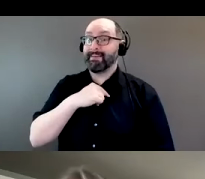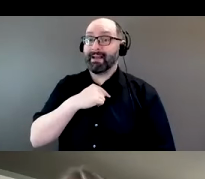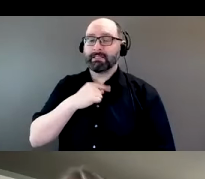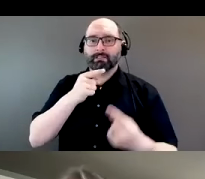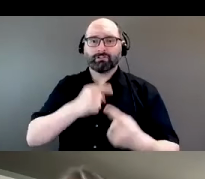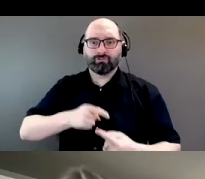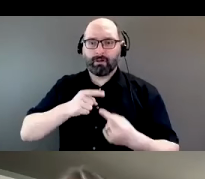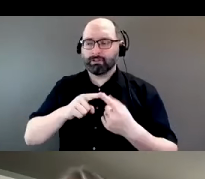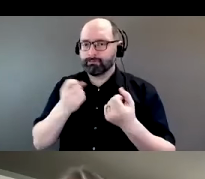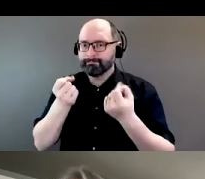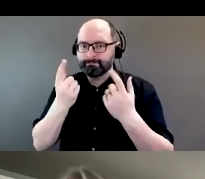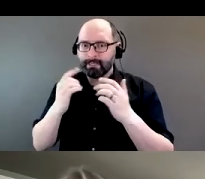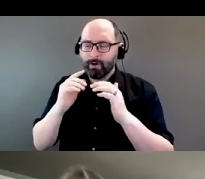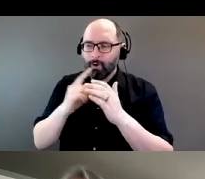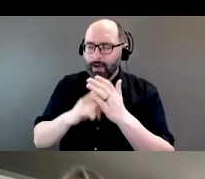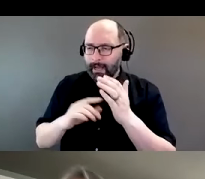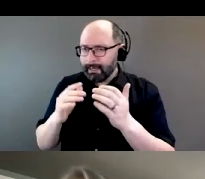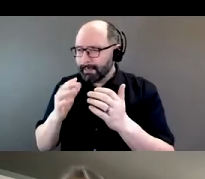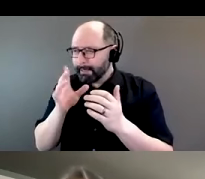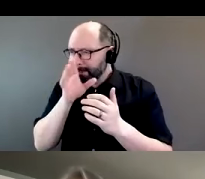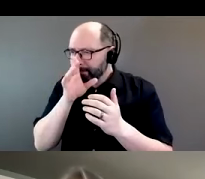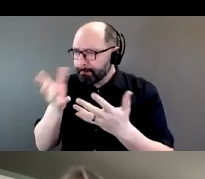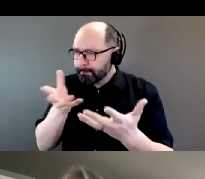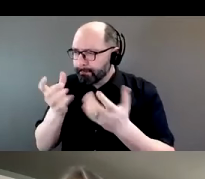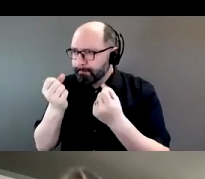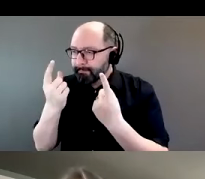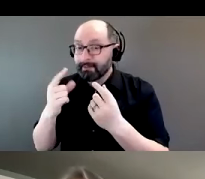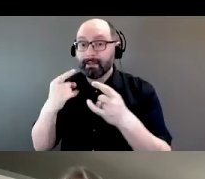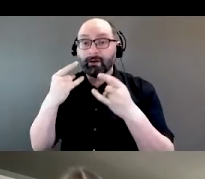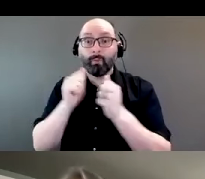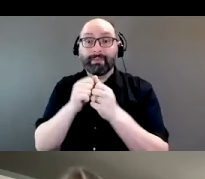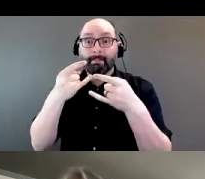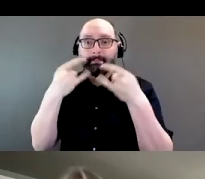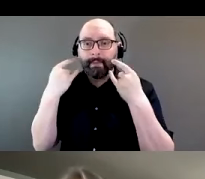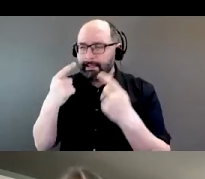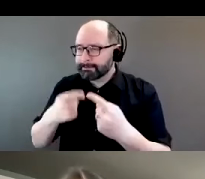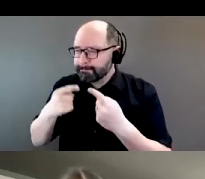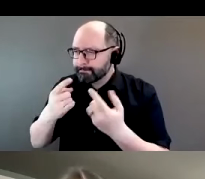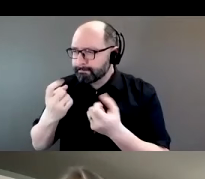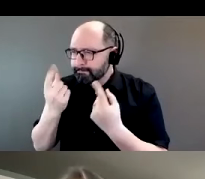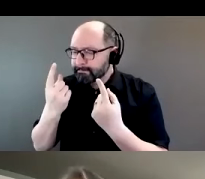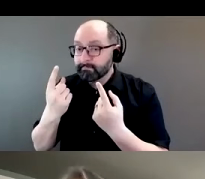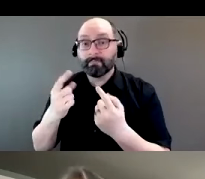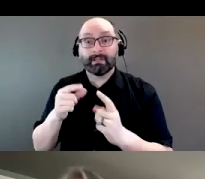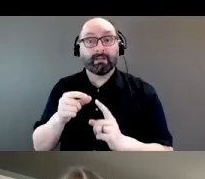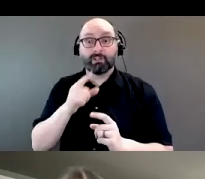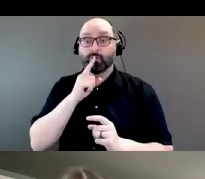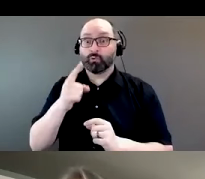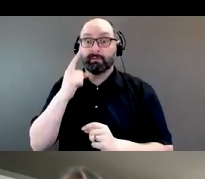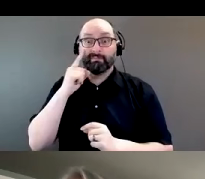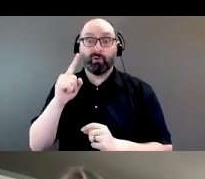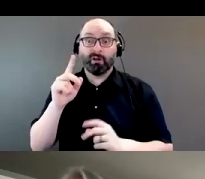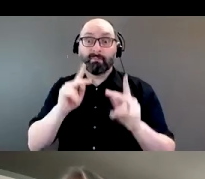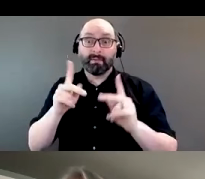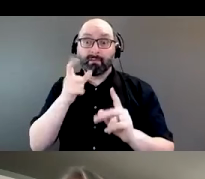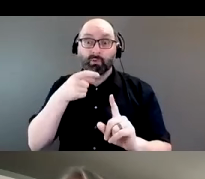struggling to understand what people are saying out in the world right now when people are wearing masks. This is especially true for people who